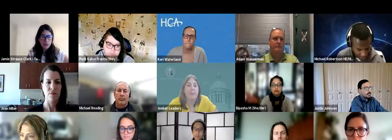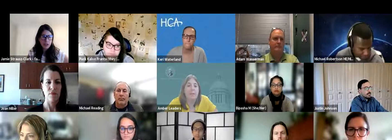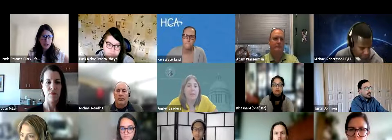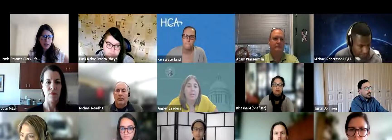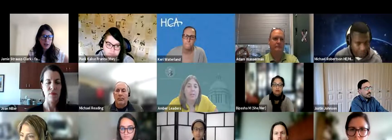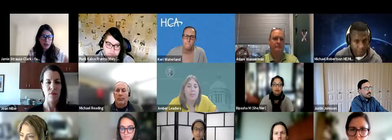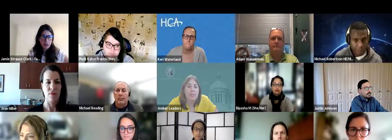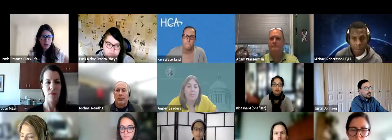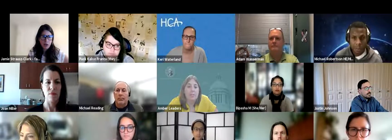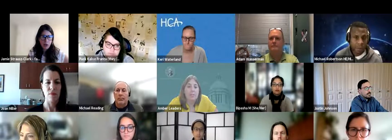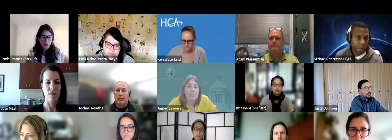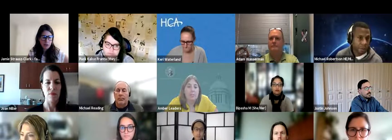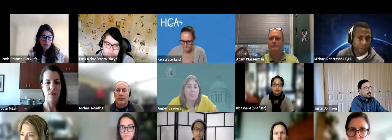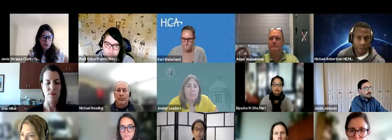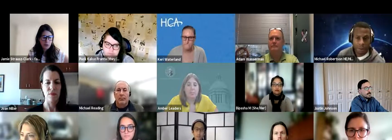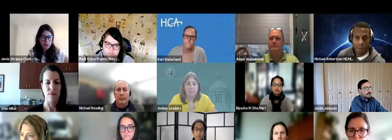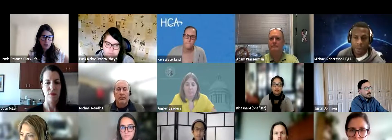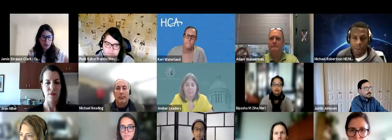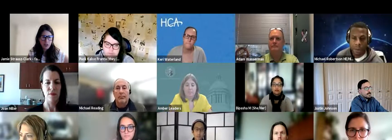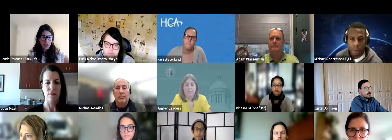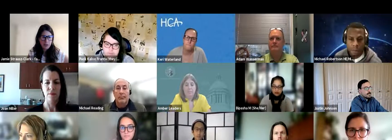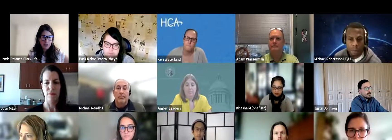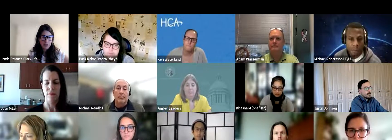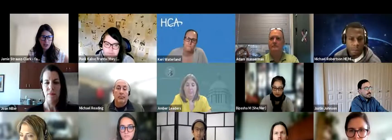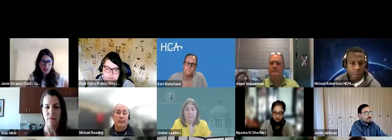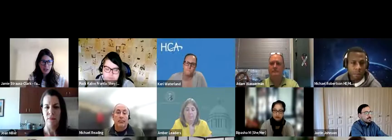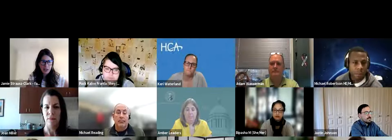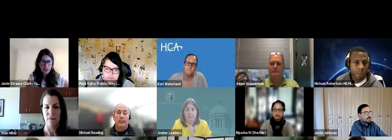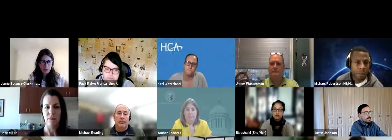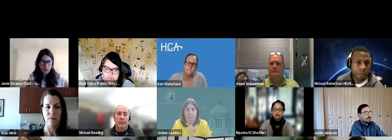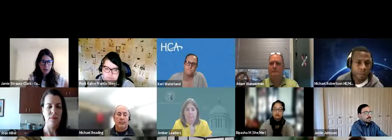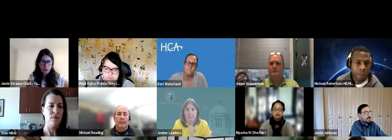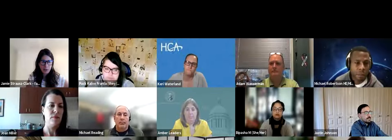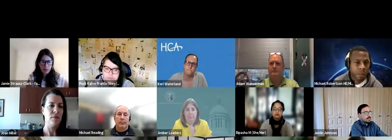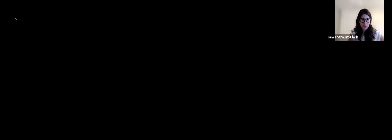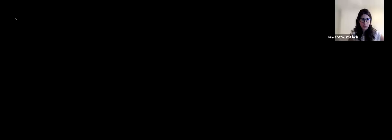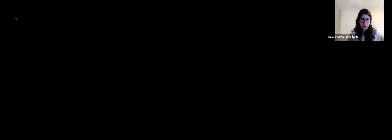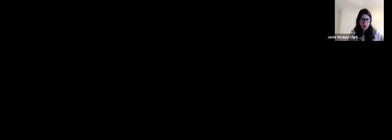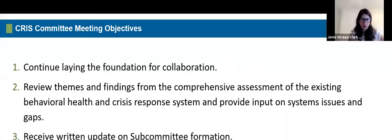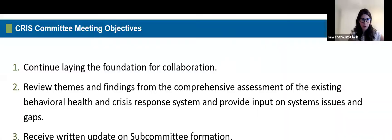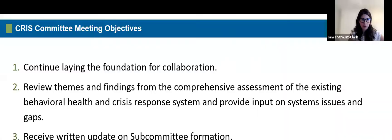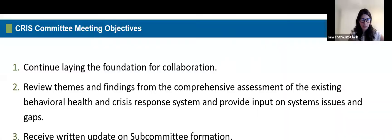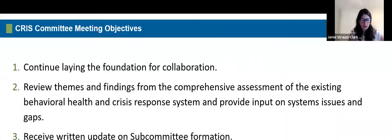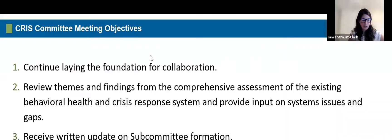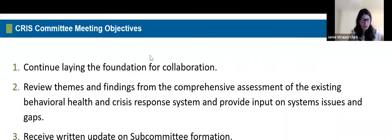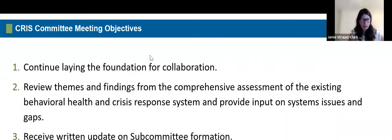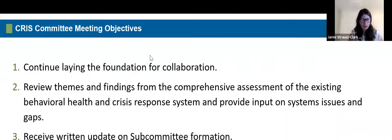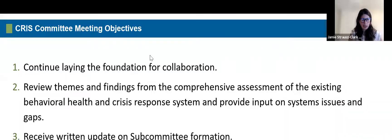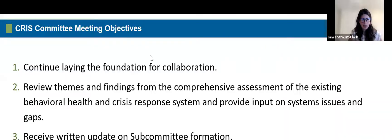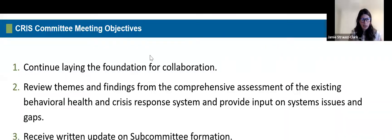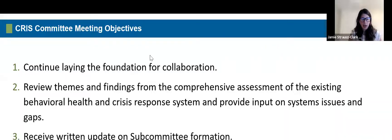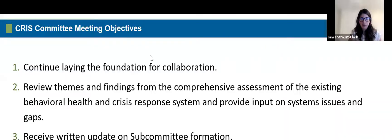do the screen share again? I just want to walk folks through the objectives and agenda, and then we'll move into our work together